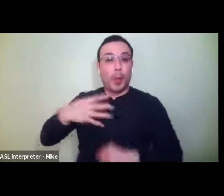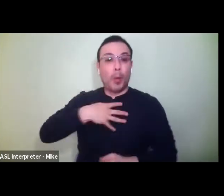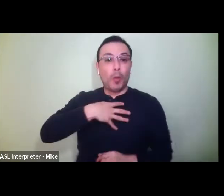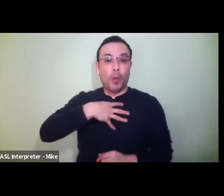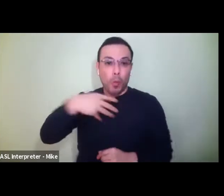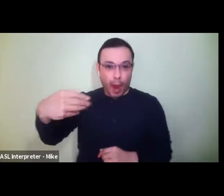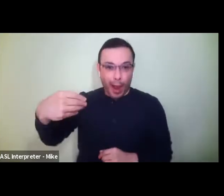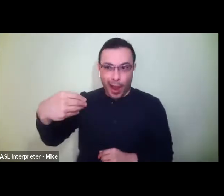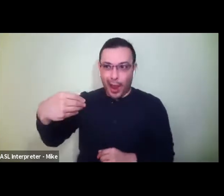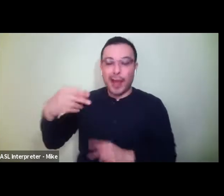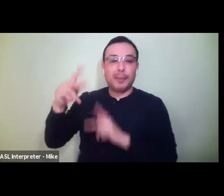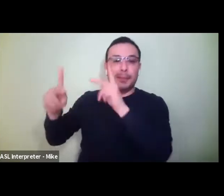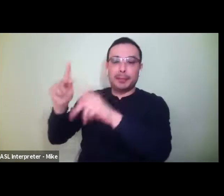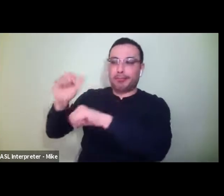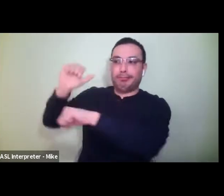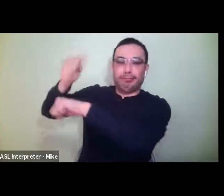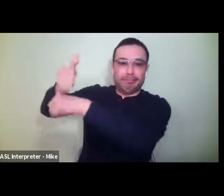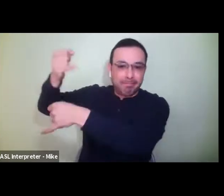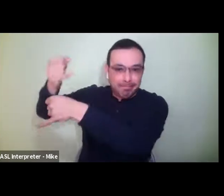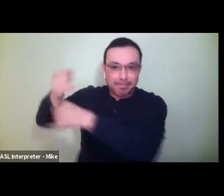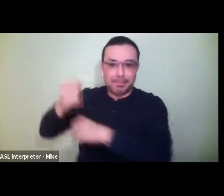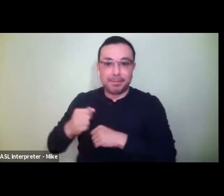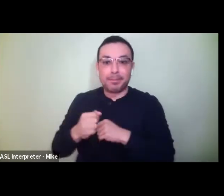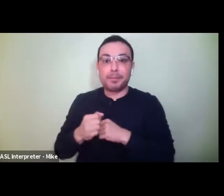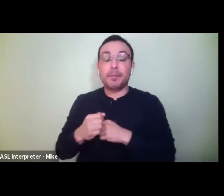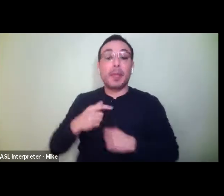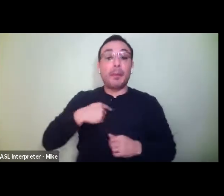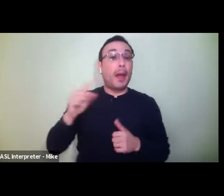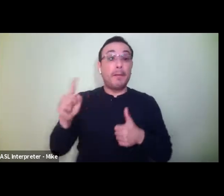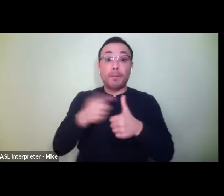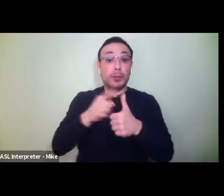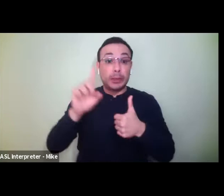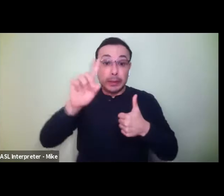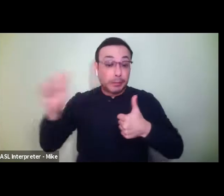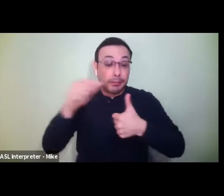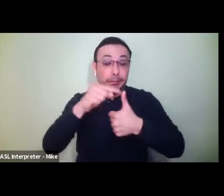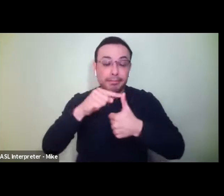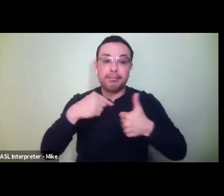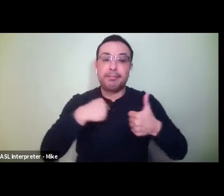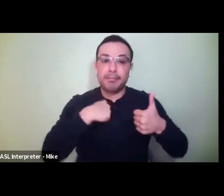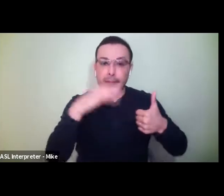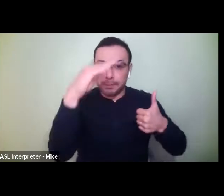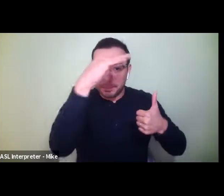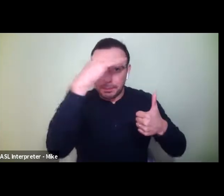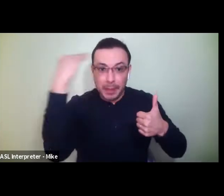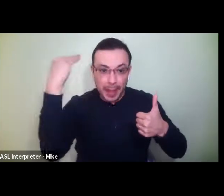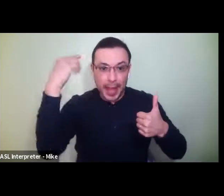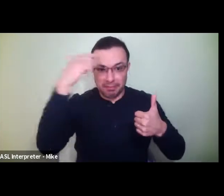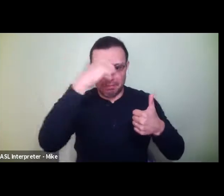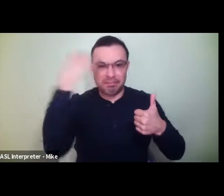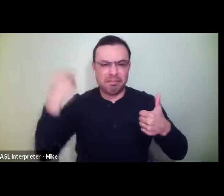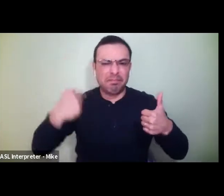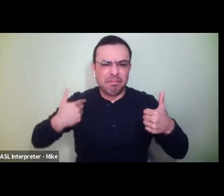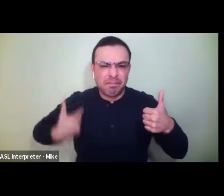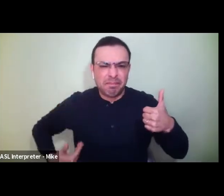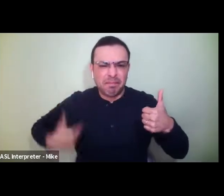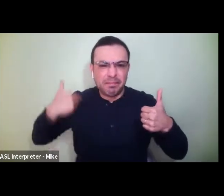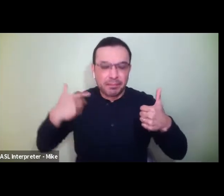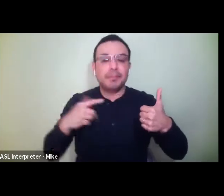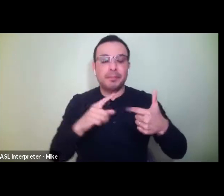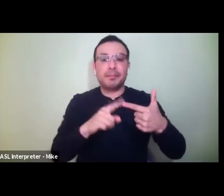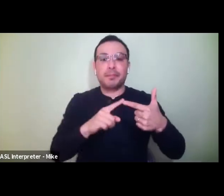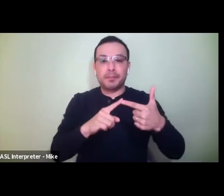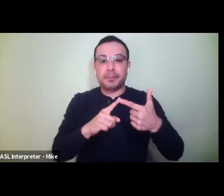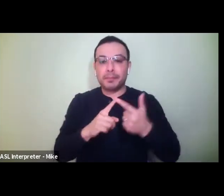My first disability in American society is my Blackness. For since the 15th century incursion